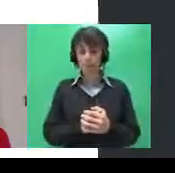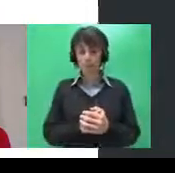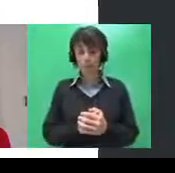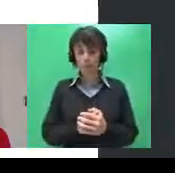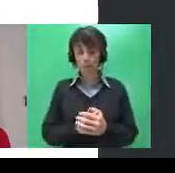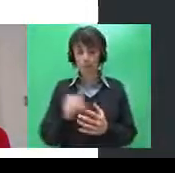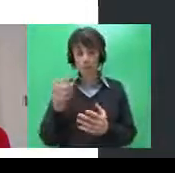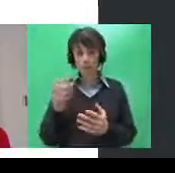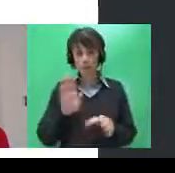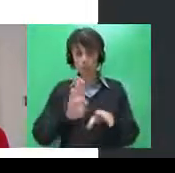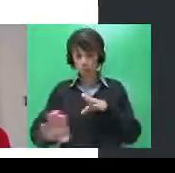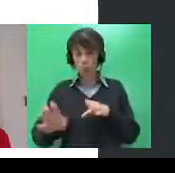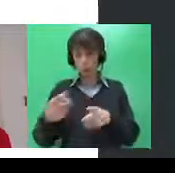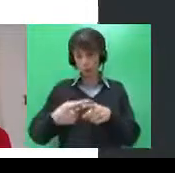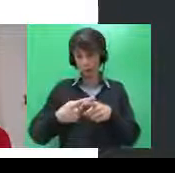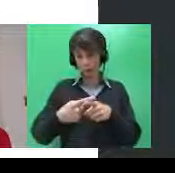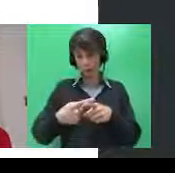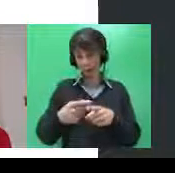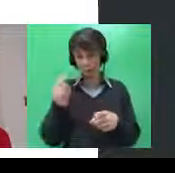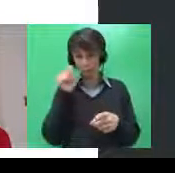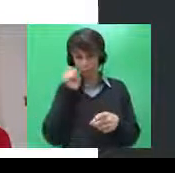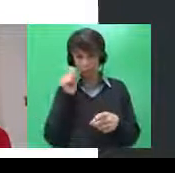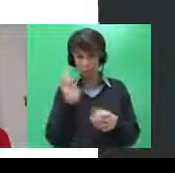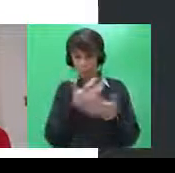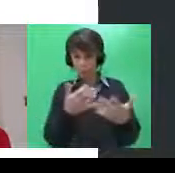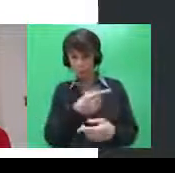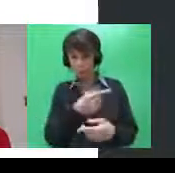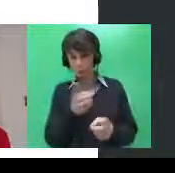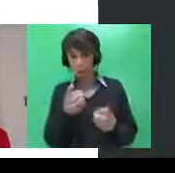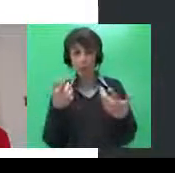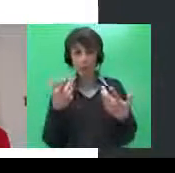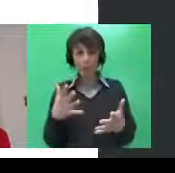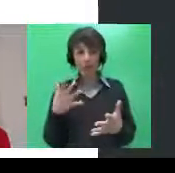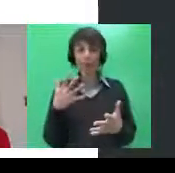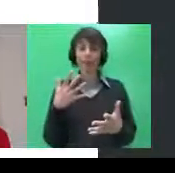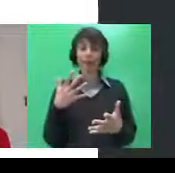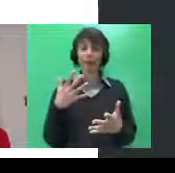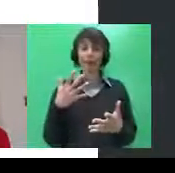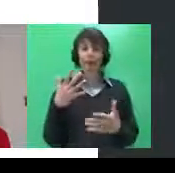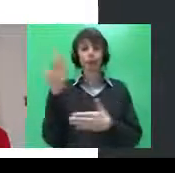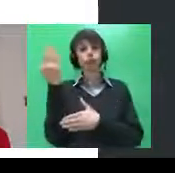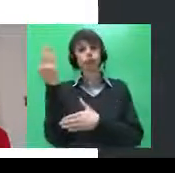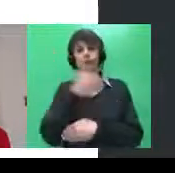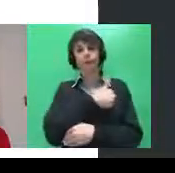perspective, and many of you were on the line listening to the keynotes this morning, and this will be a theme running throughout the